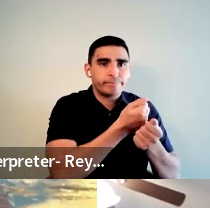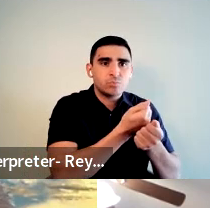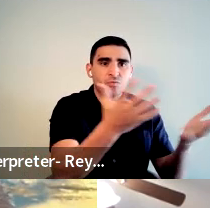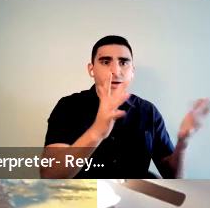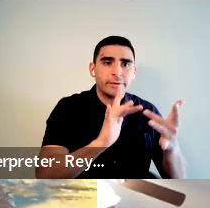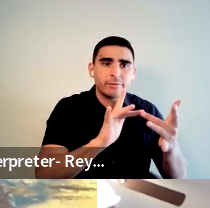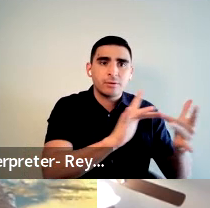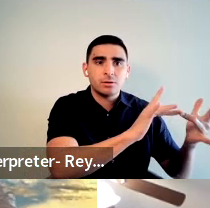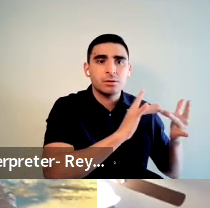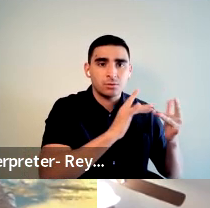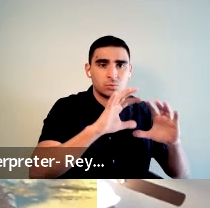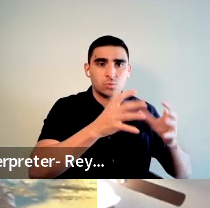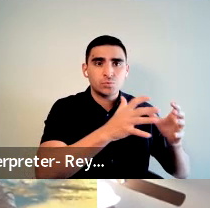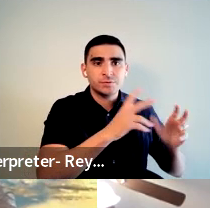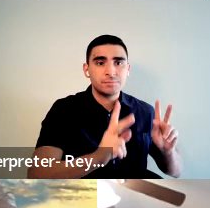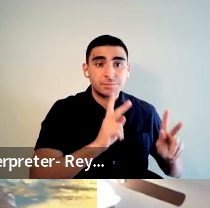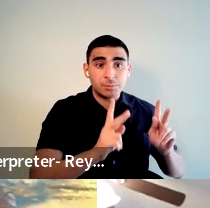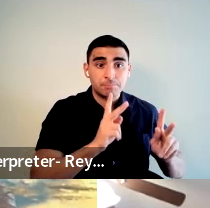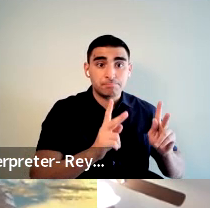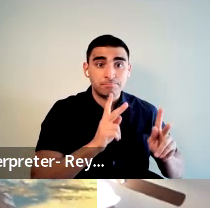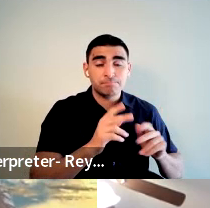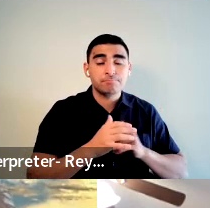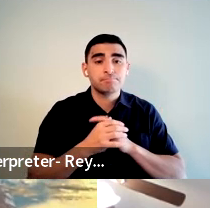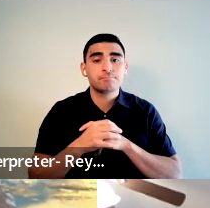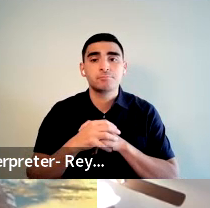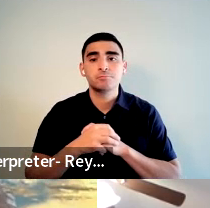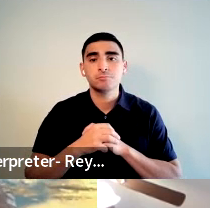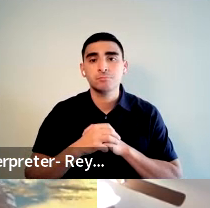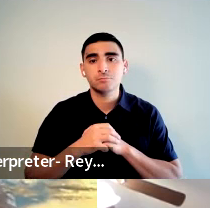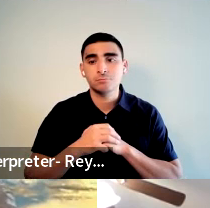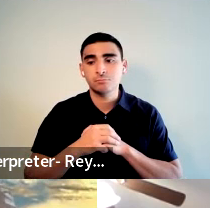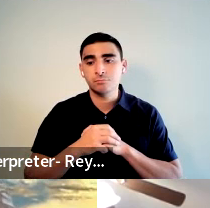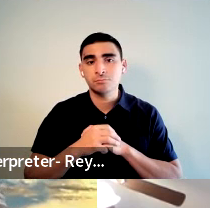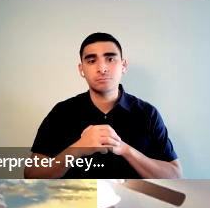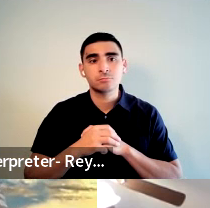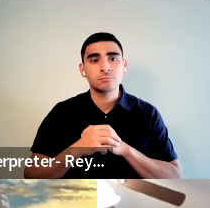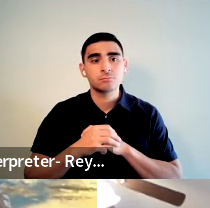the populations that they serve individually.